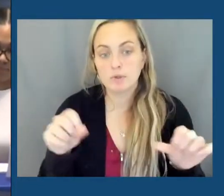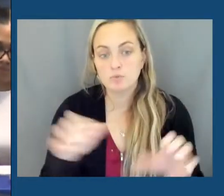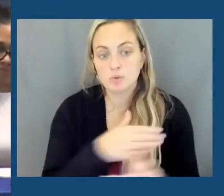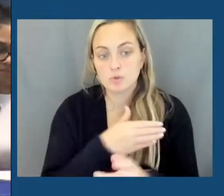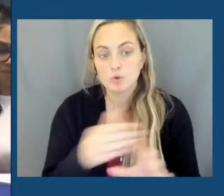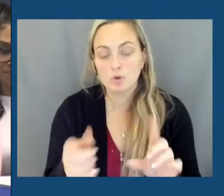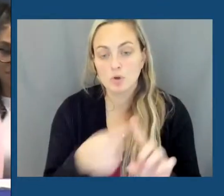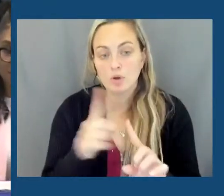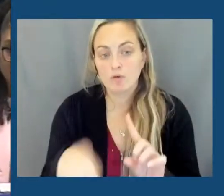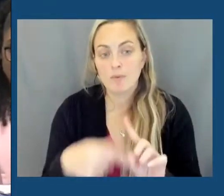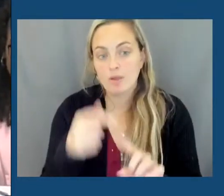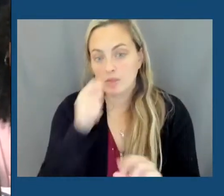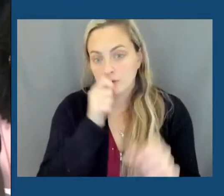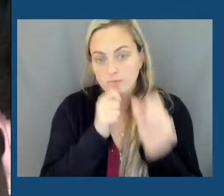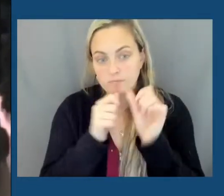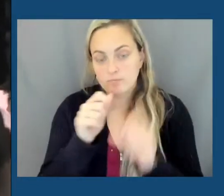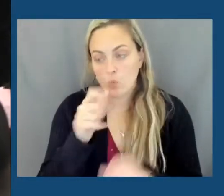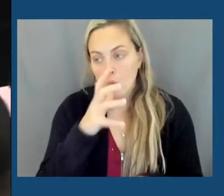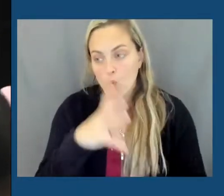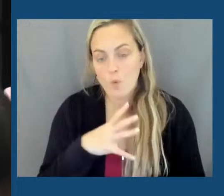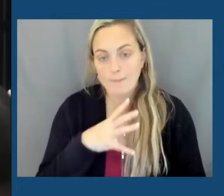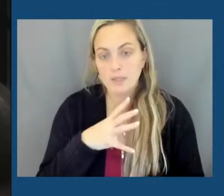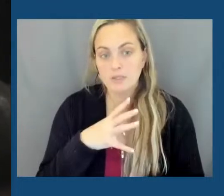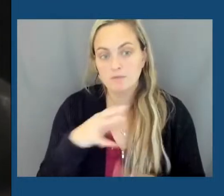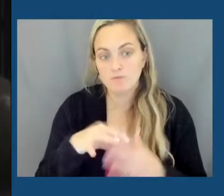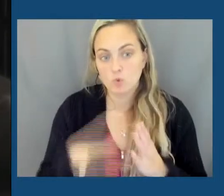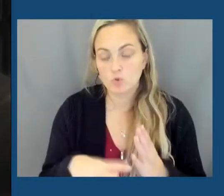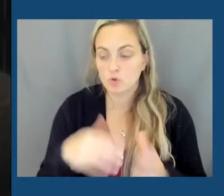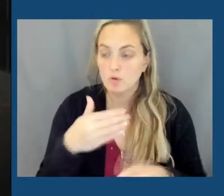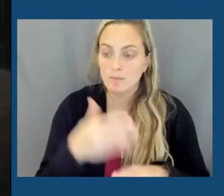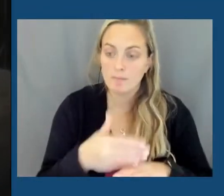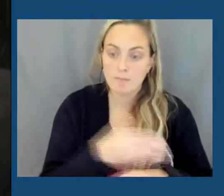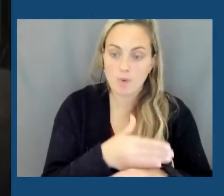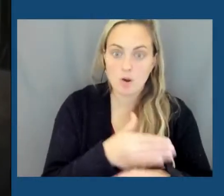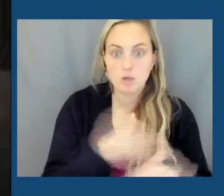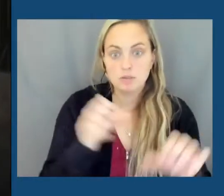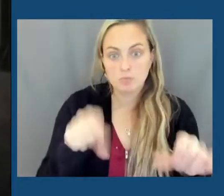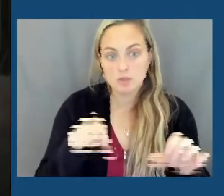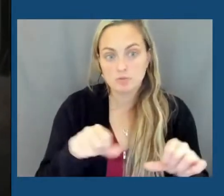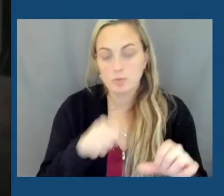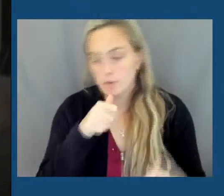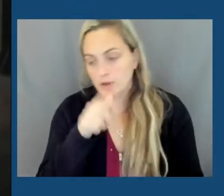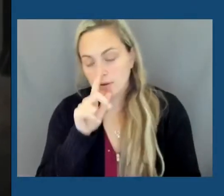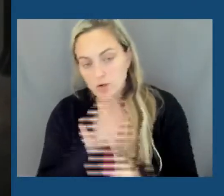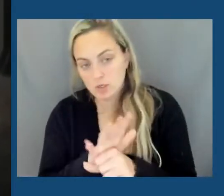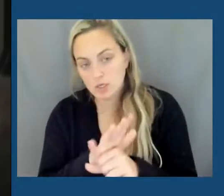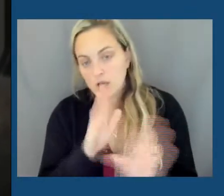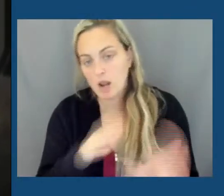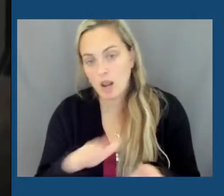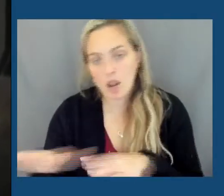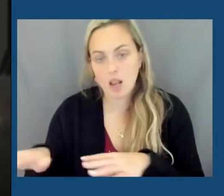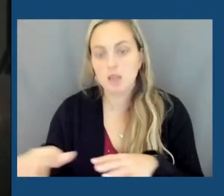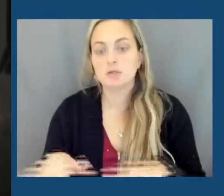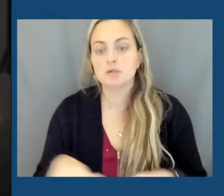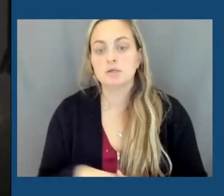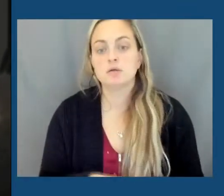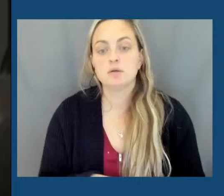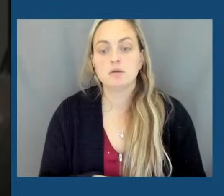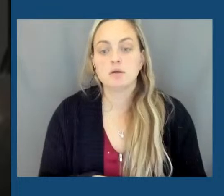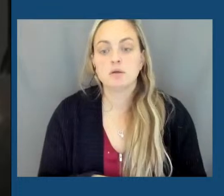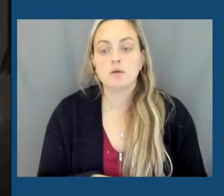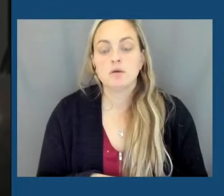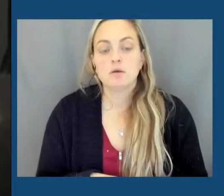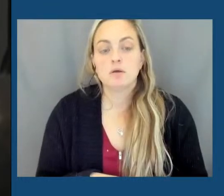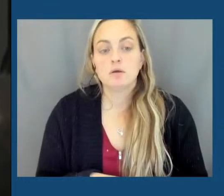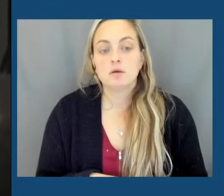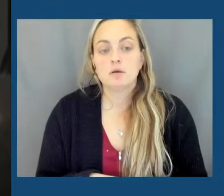the suffragists. Progress is possible, not guaranteed. And then it goes on. What this